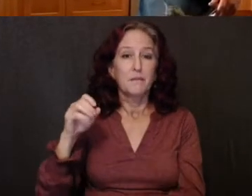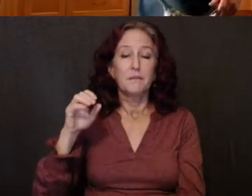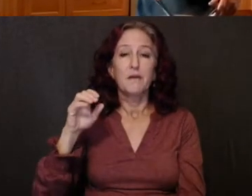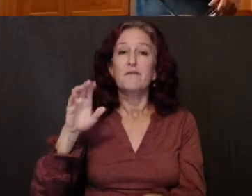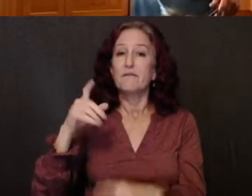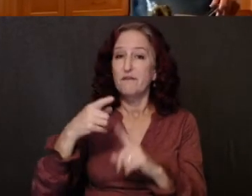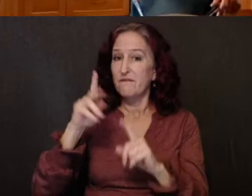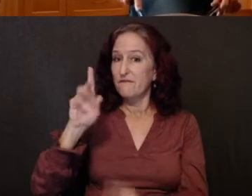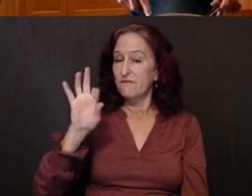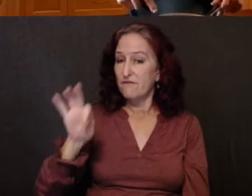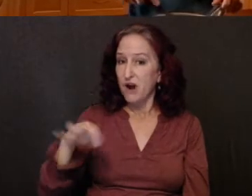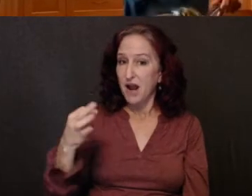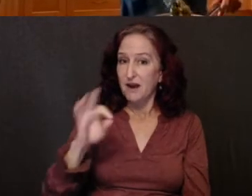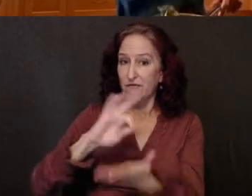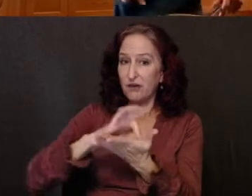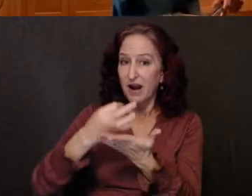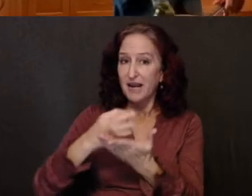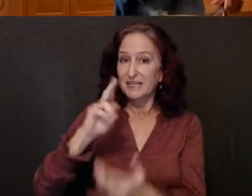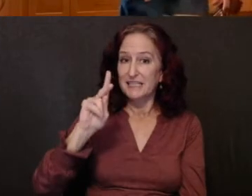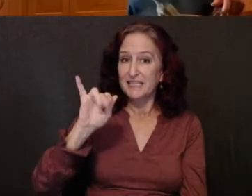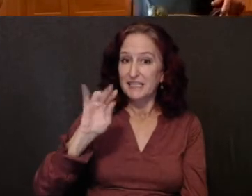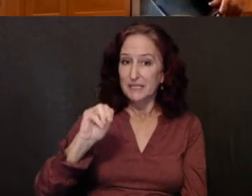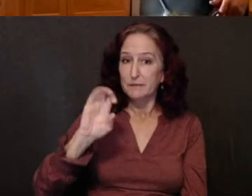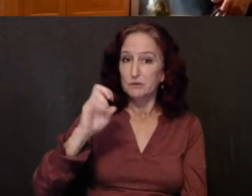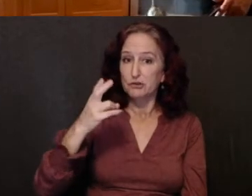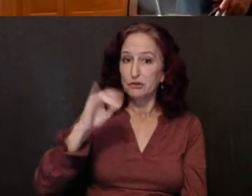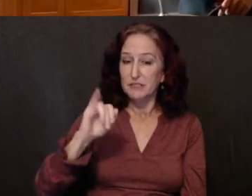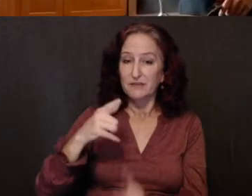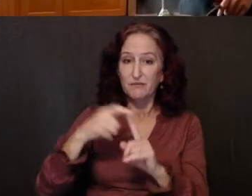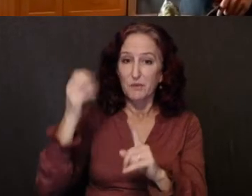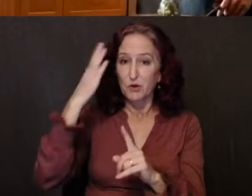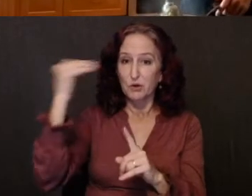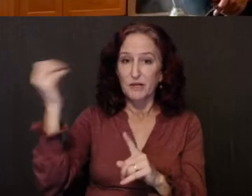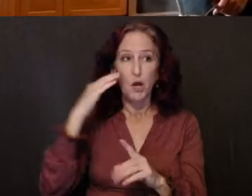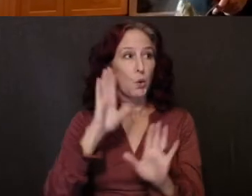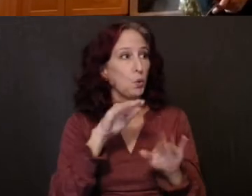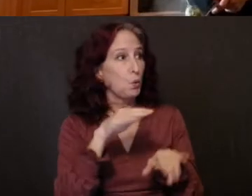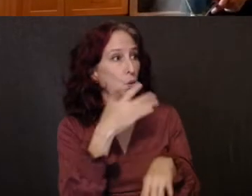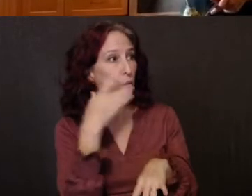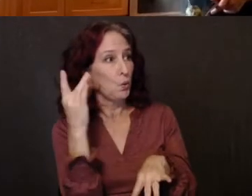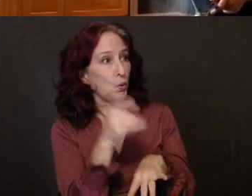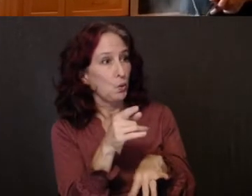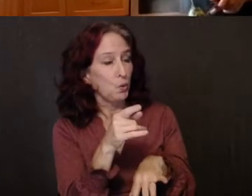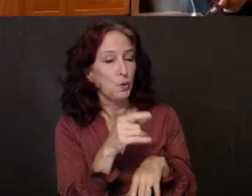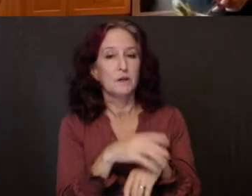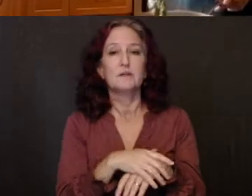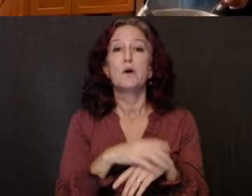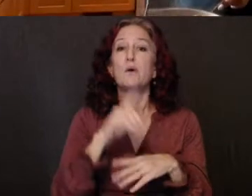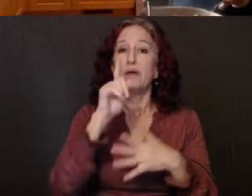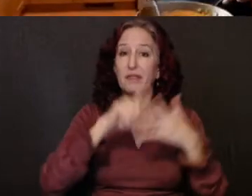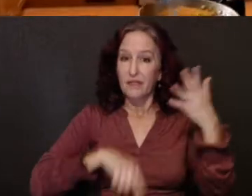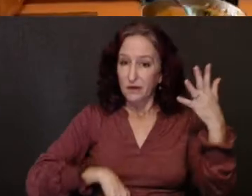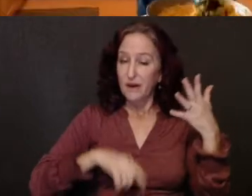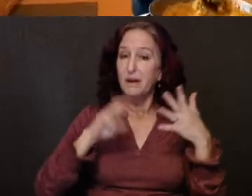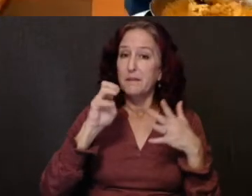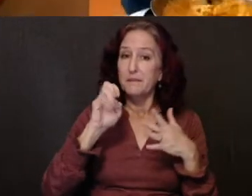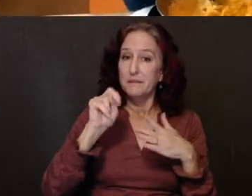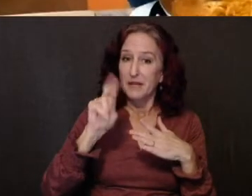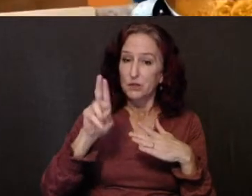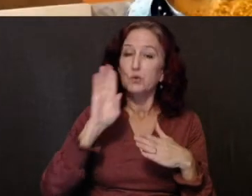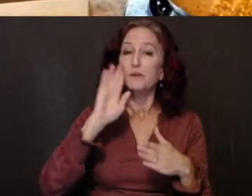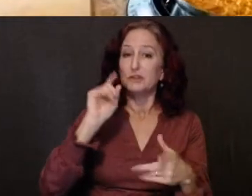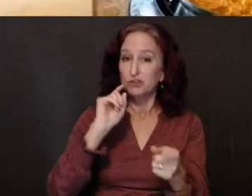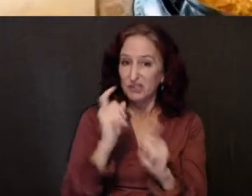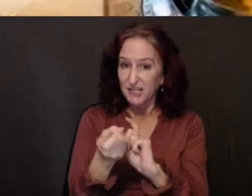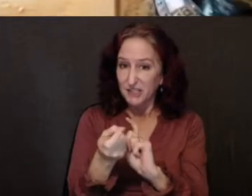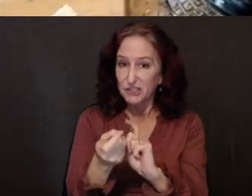We do an omelet from it's a fried kimchi omelet from Korea. Oh yeah. And then